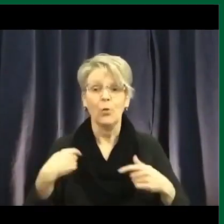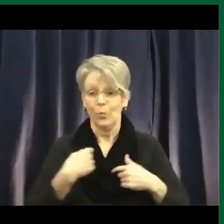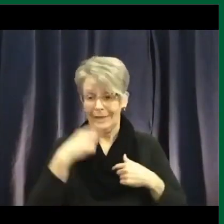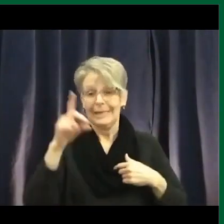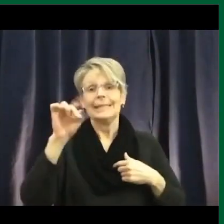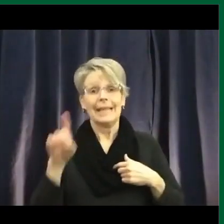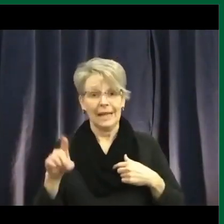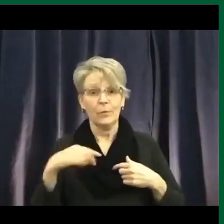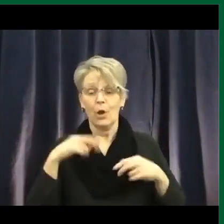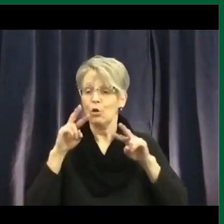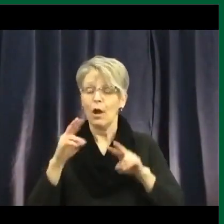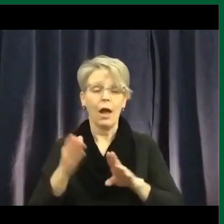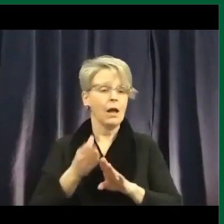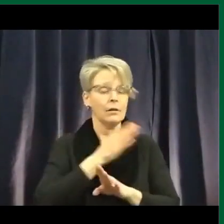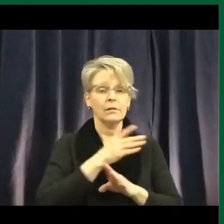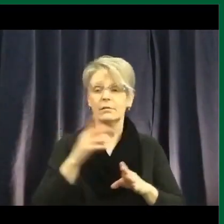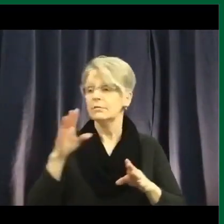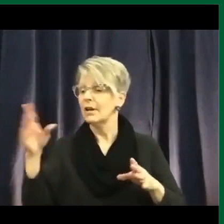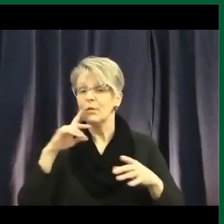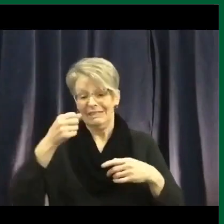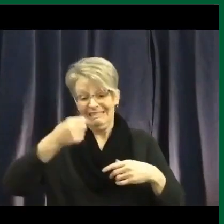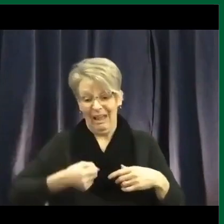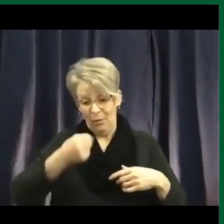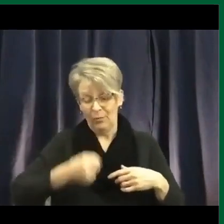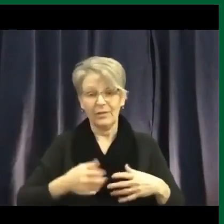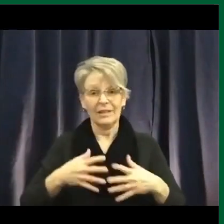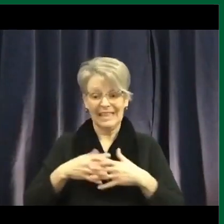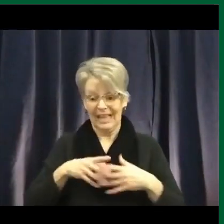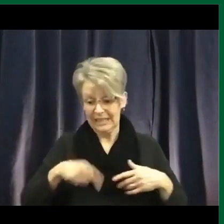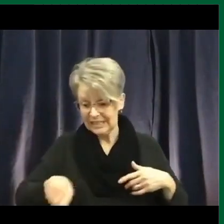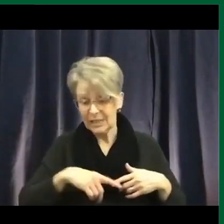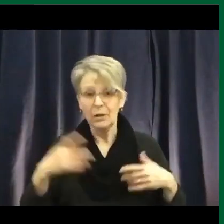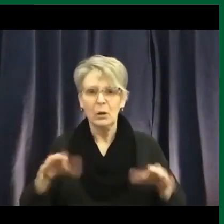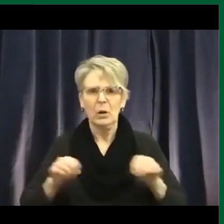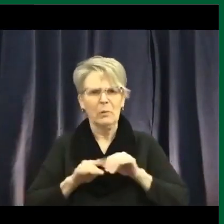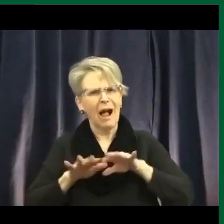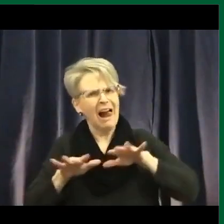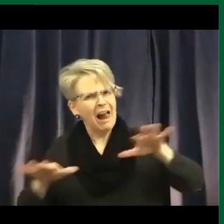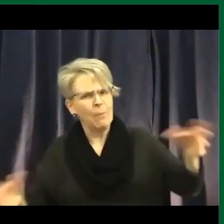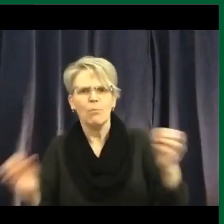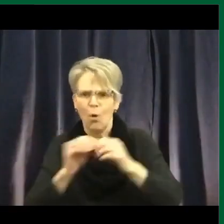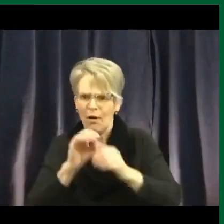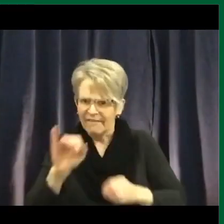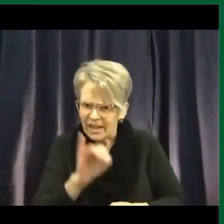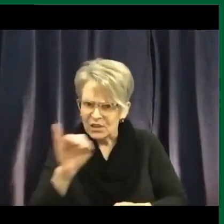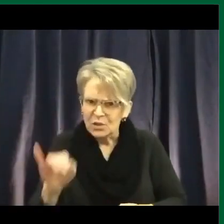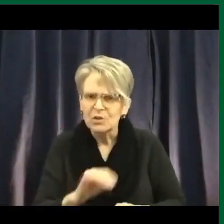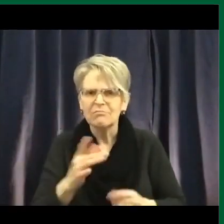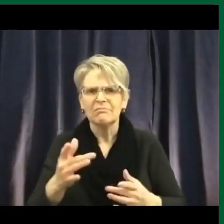look at neighboring jurisdictions to the south, for example, much higher infection rates, much higher